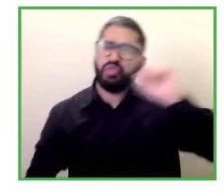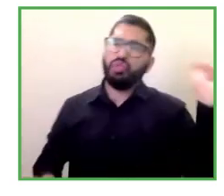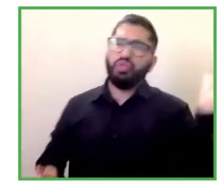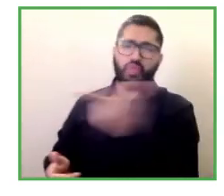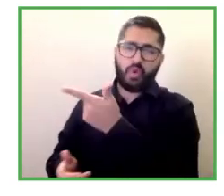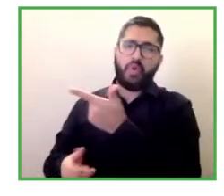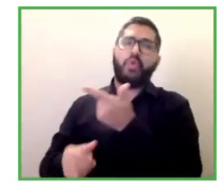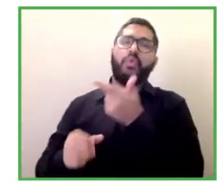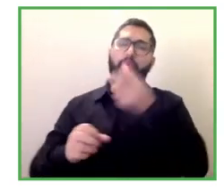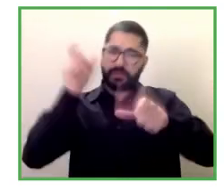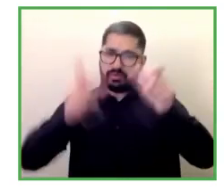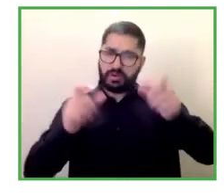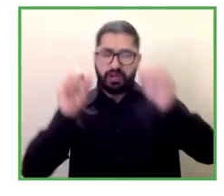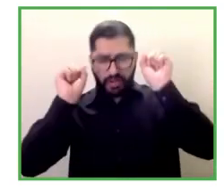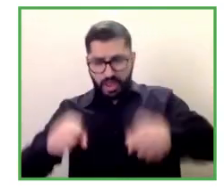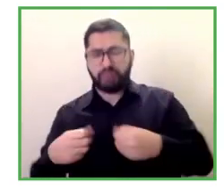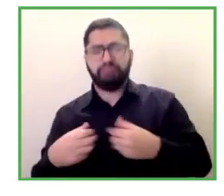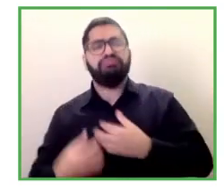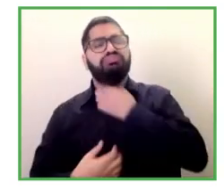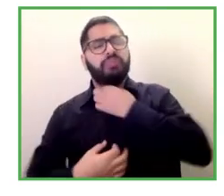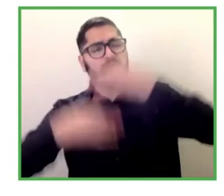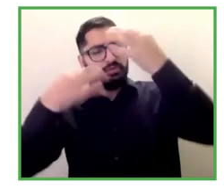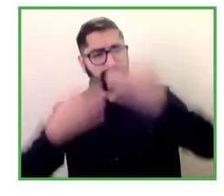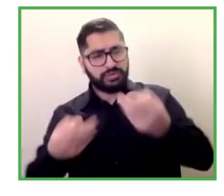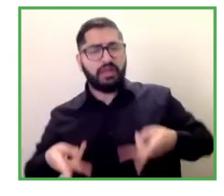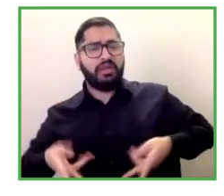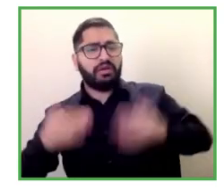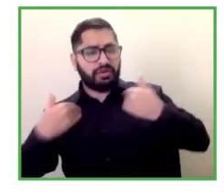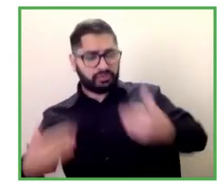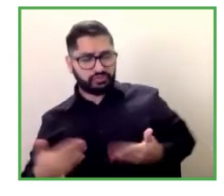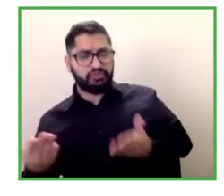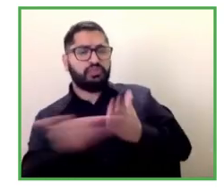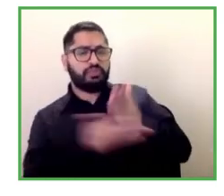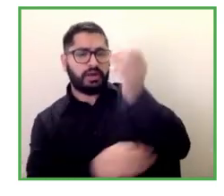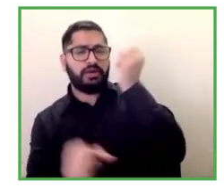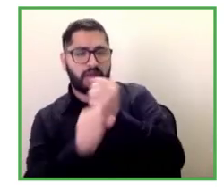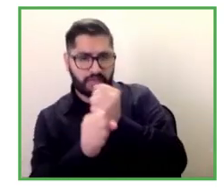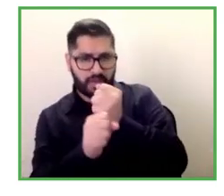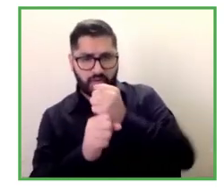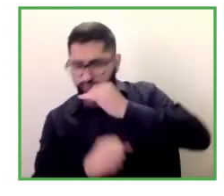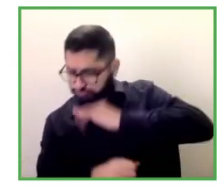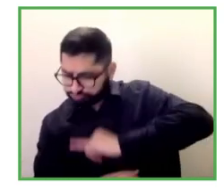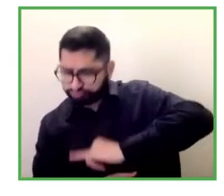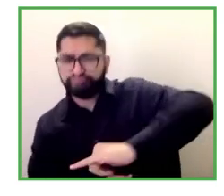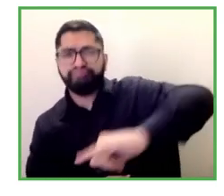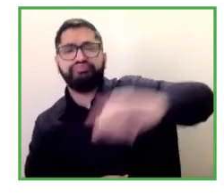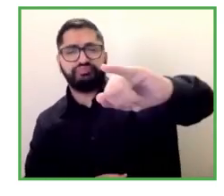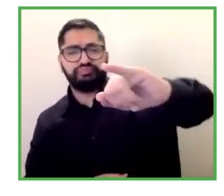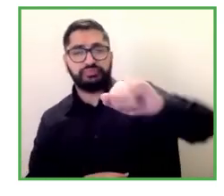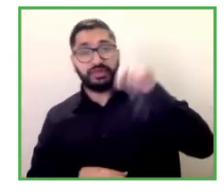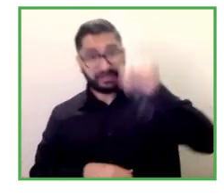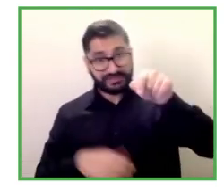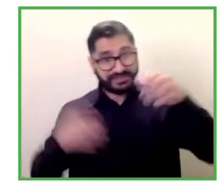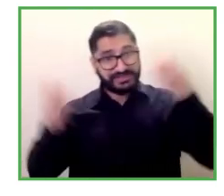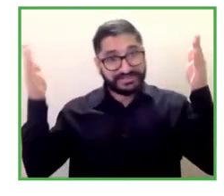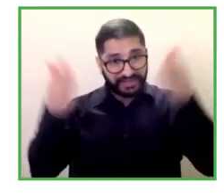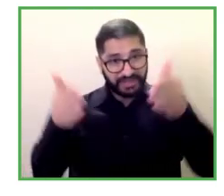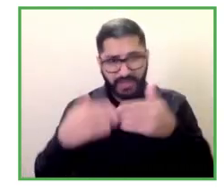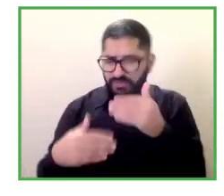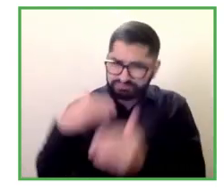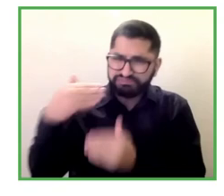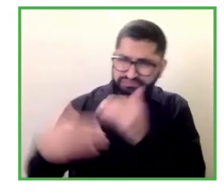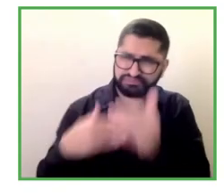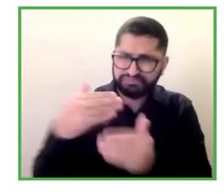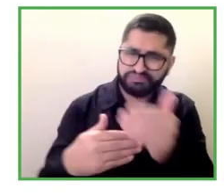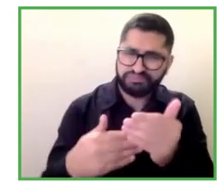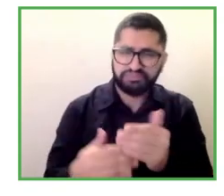all opportunities and guarantee the right of a stable job and a worthy, dignified job as we state